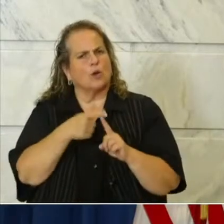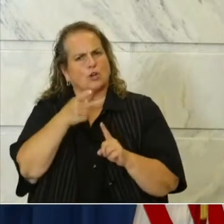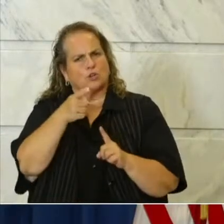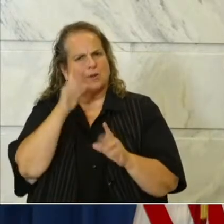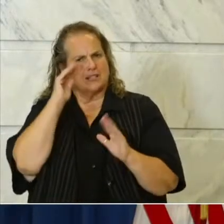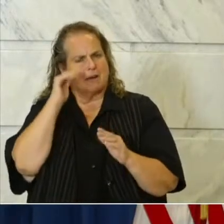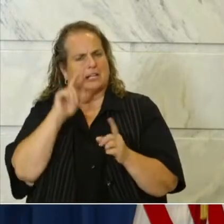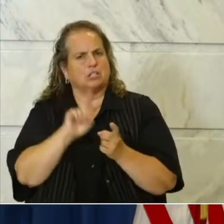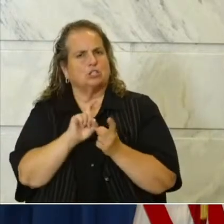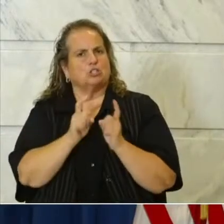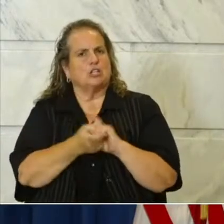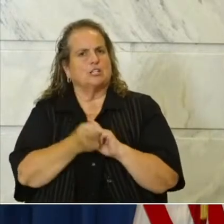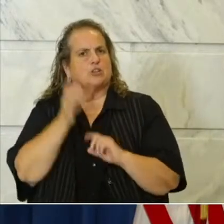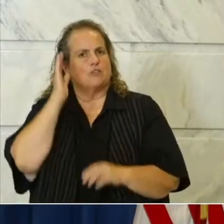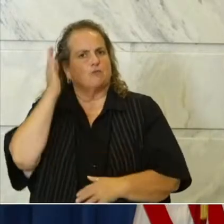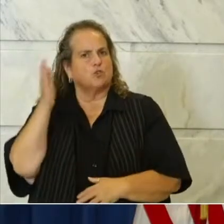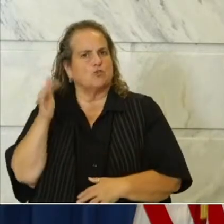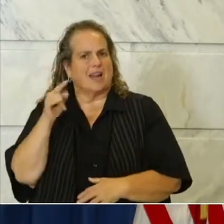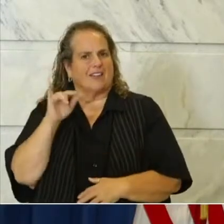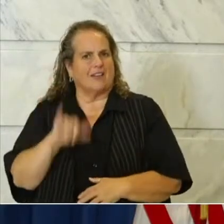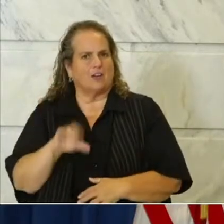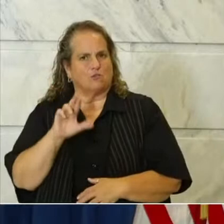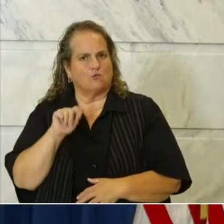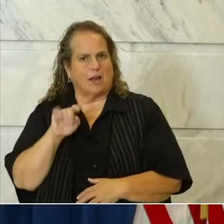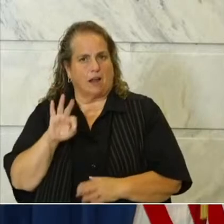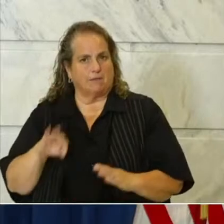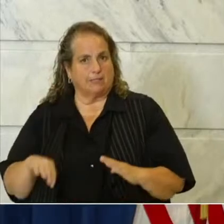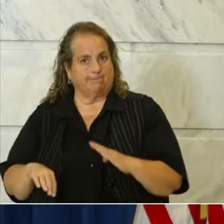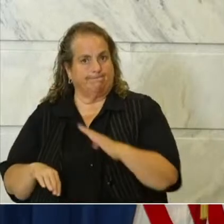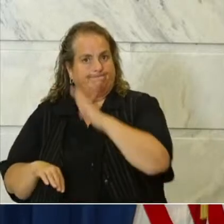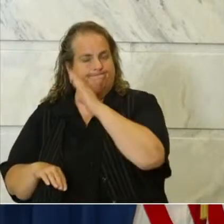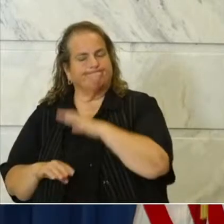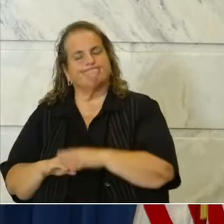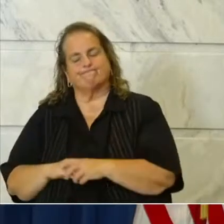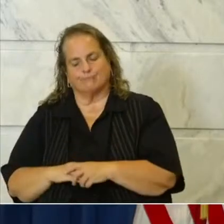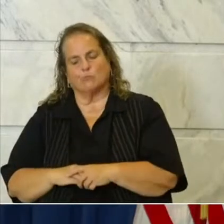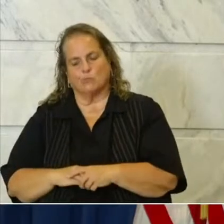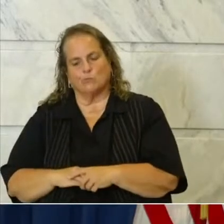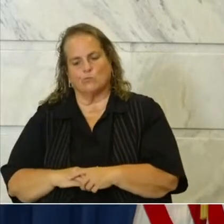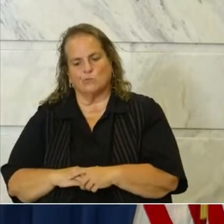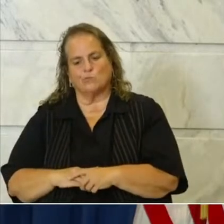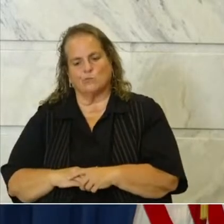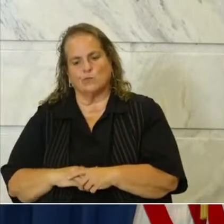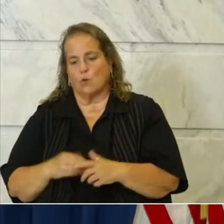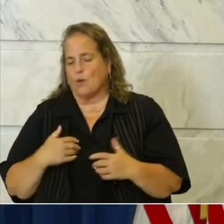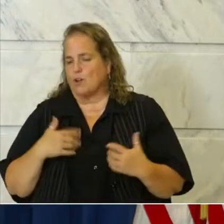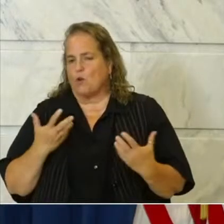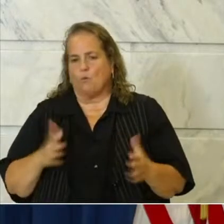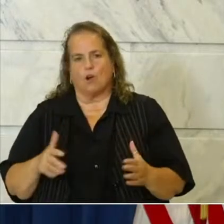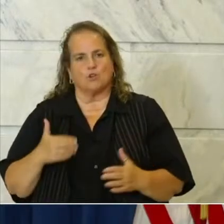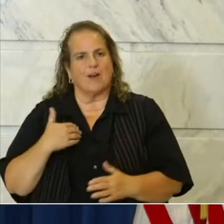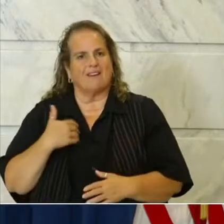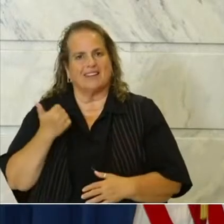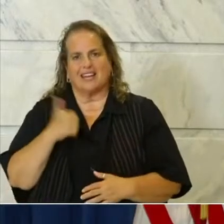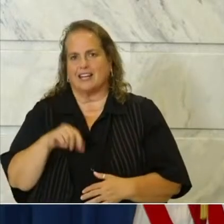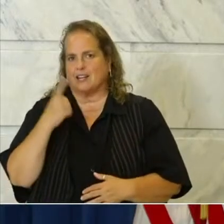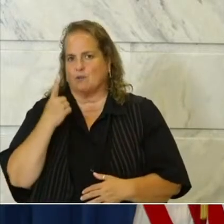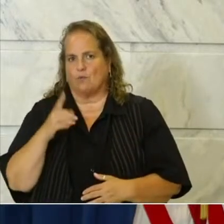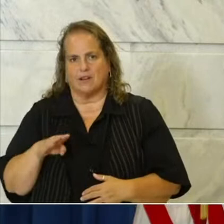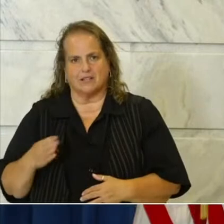this rate? So this question is, while we don't want to lose anybody, and we have now lost, I don't think I gave the total